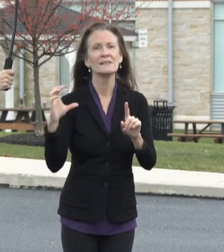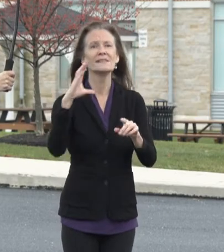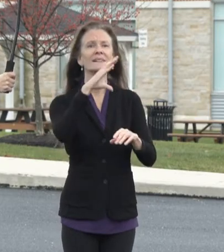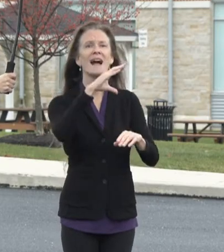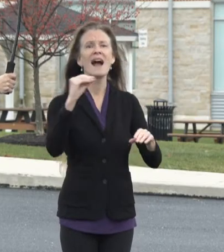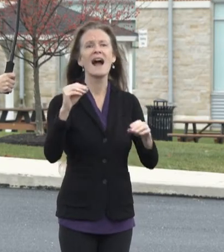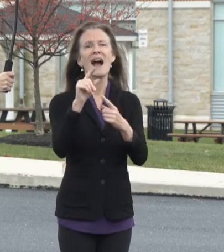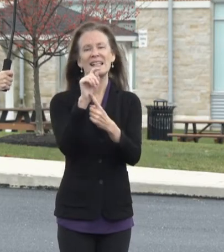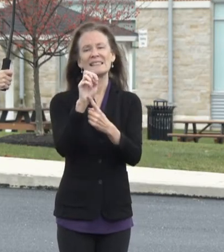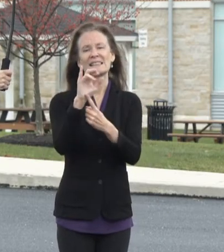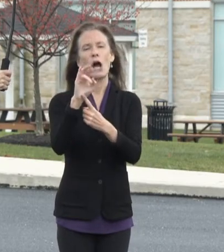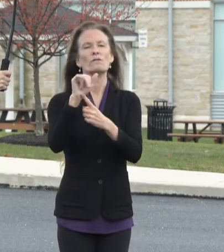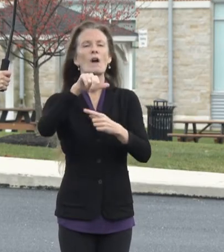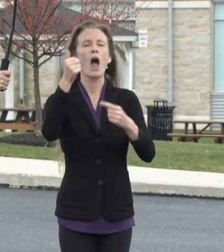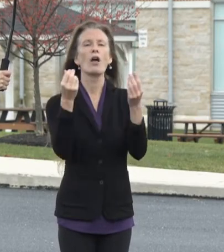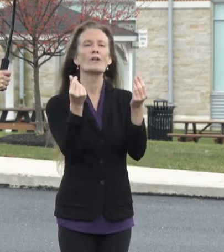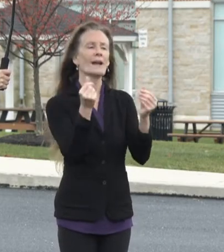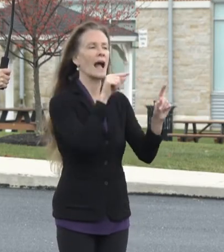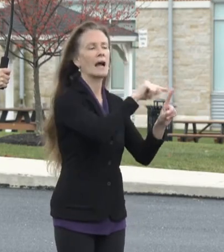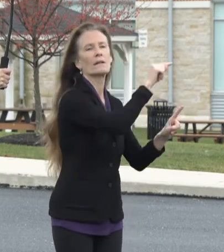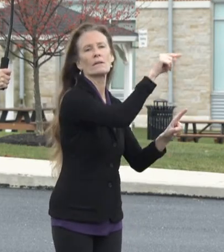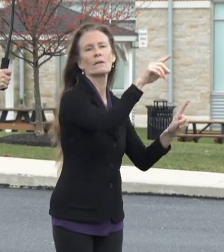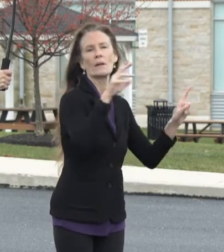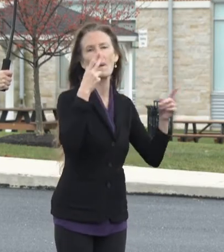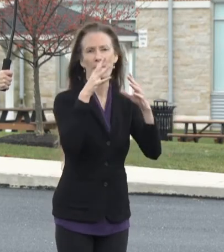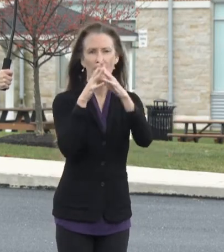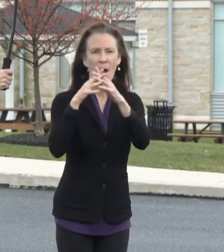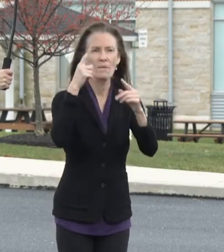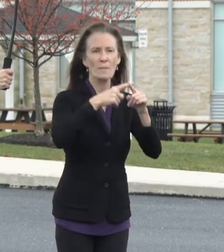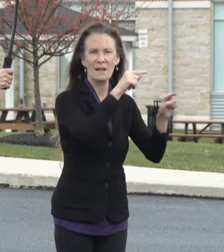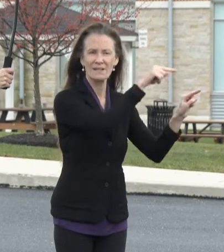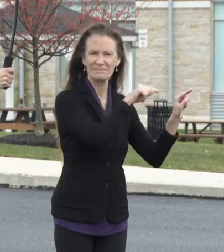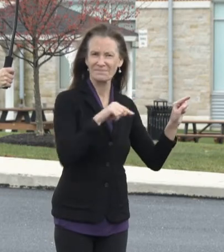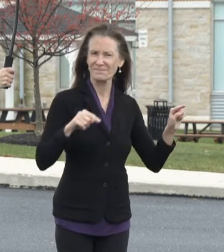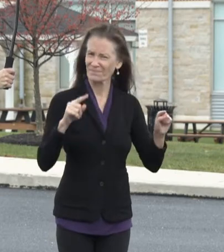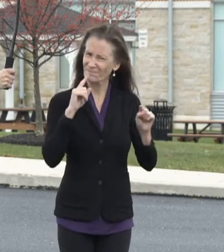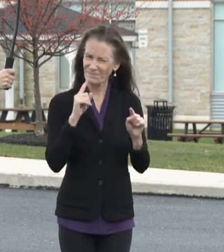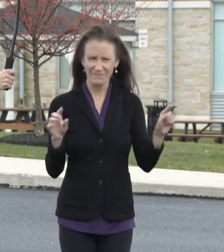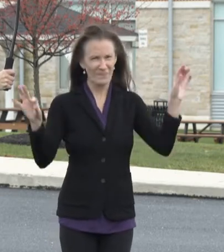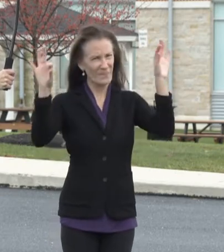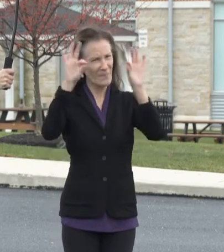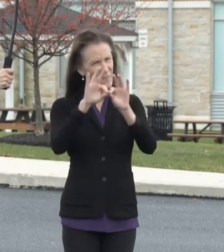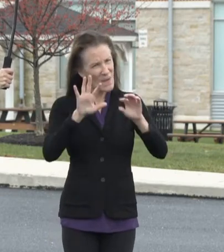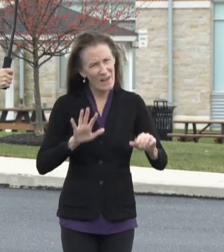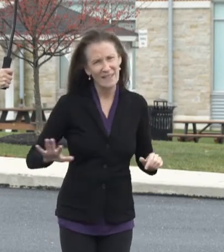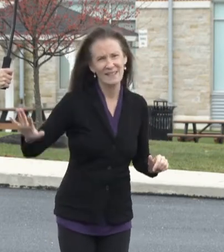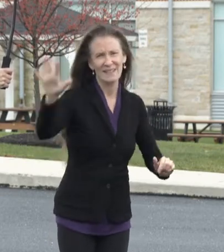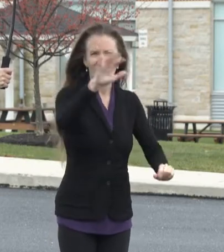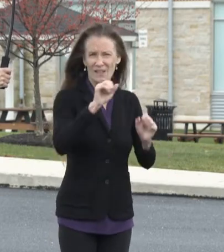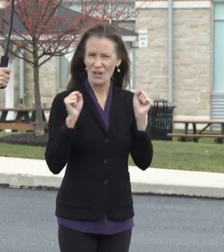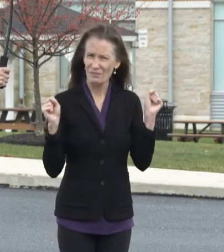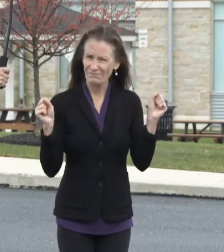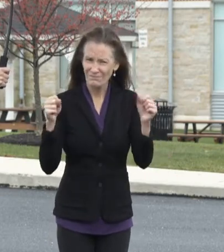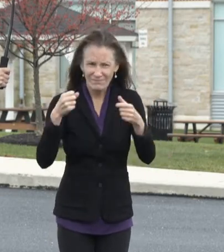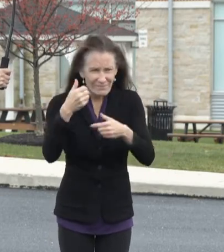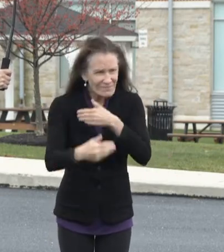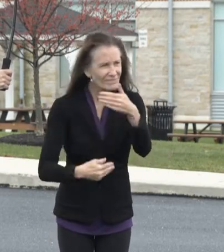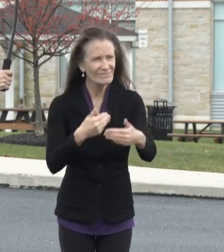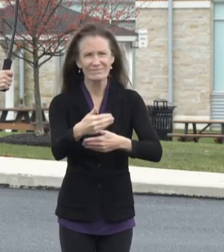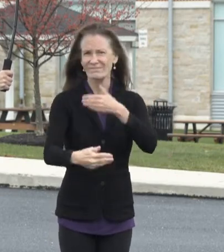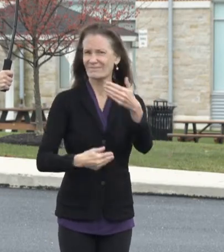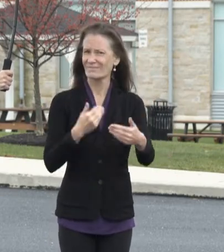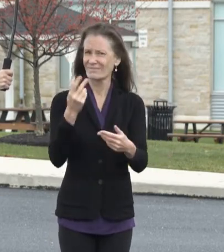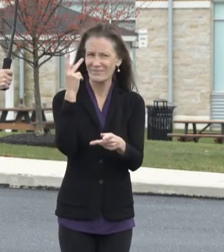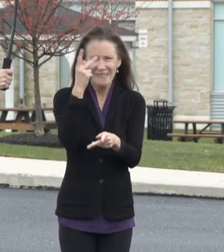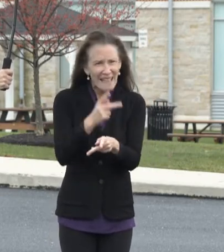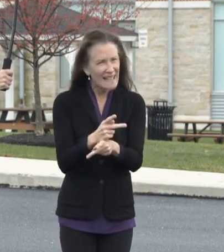as a critical tool for states to utilize for their unique and changing needs. Here at home in